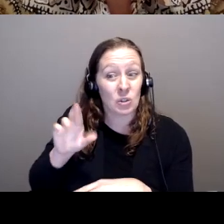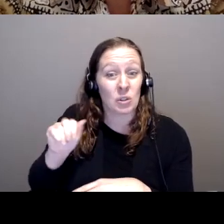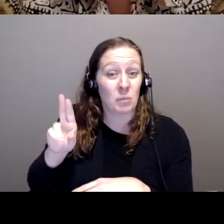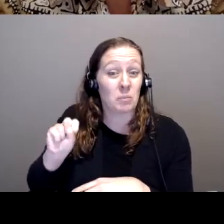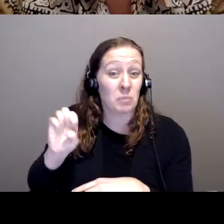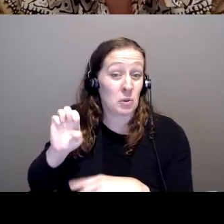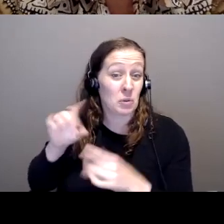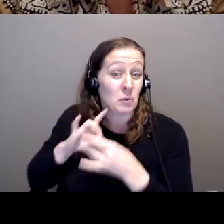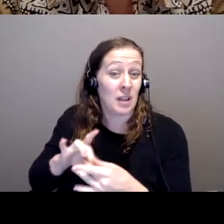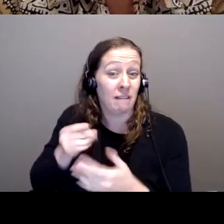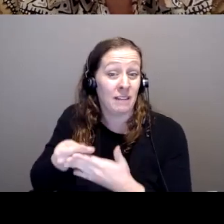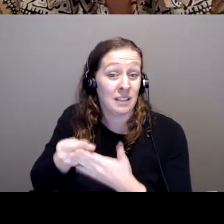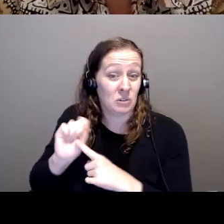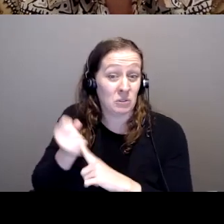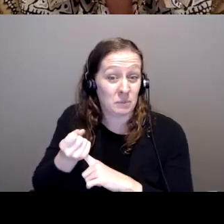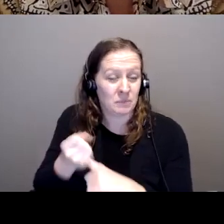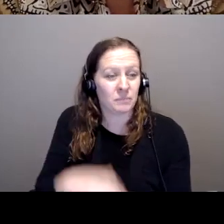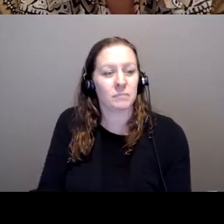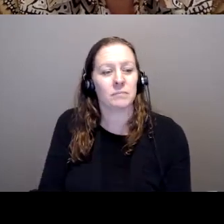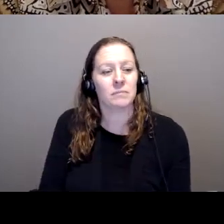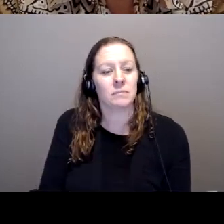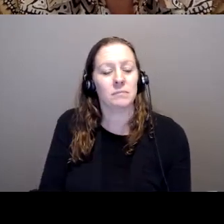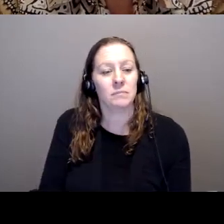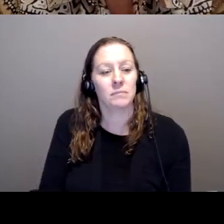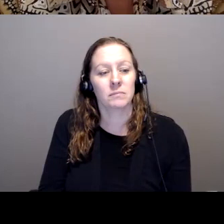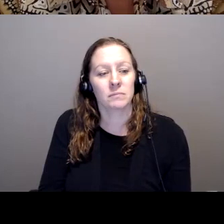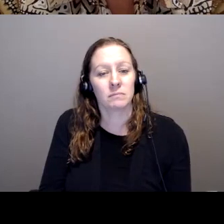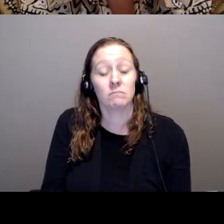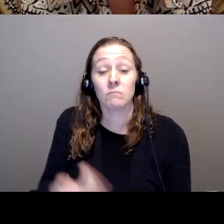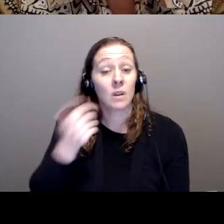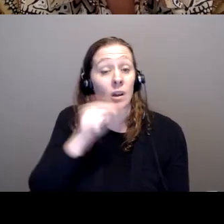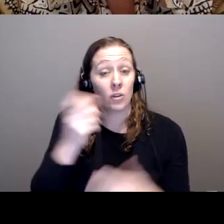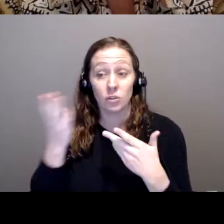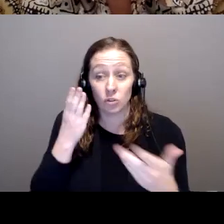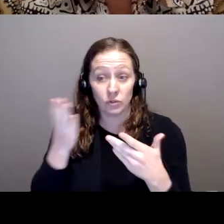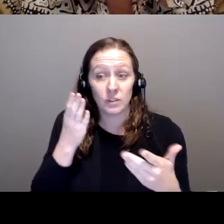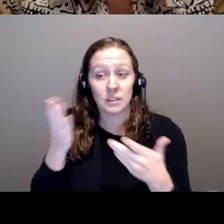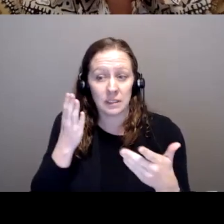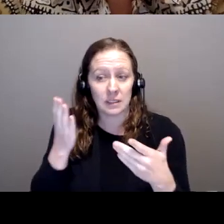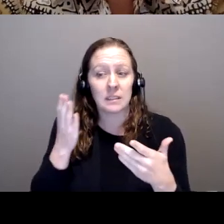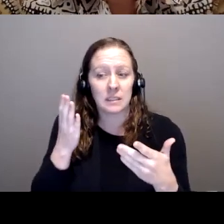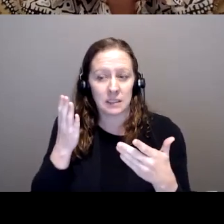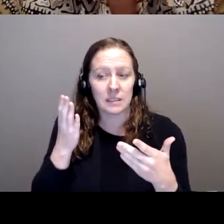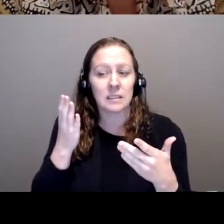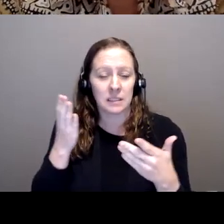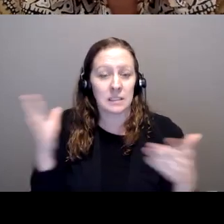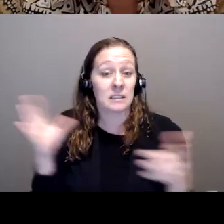And then we can connect them to any of our other services as well. They could come in and